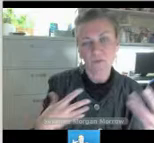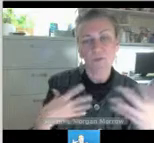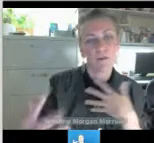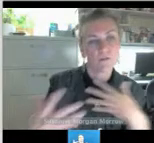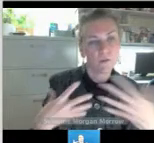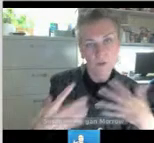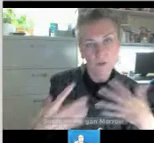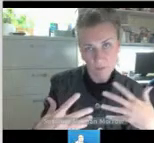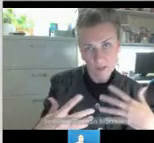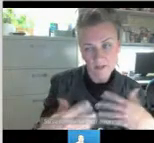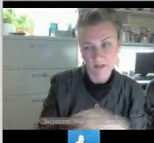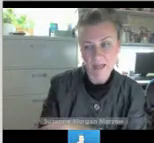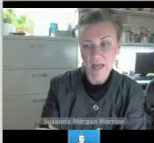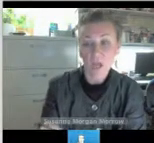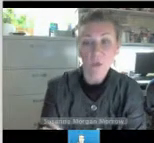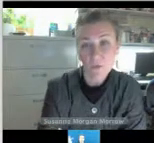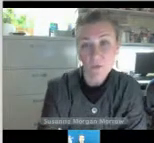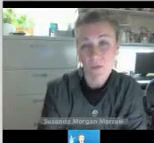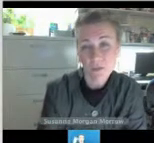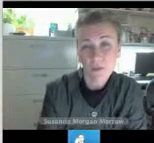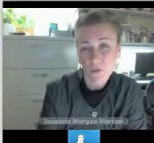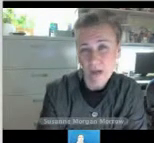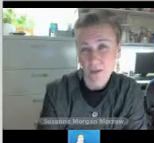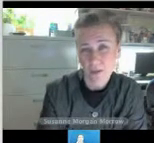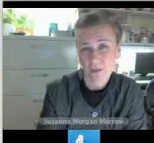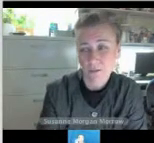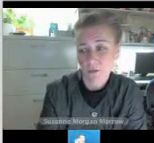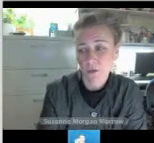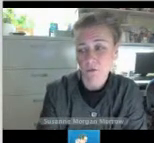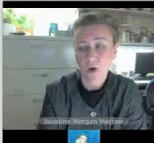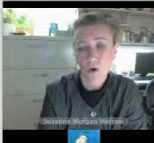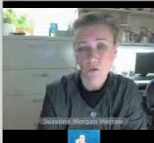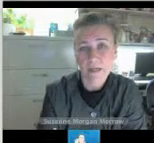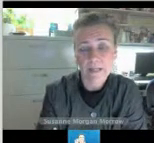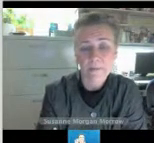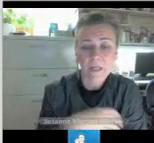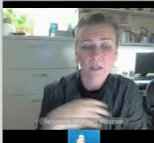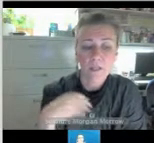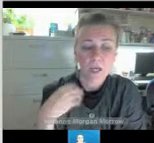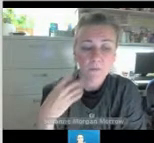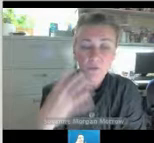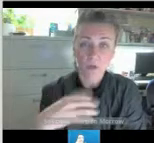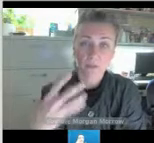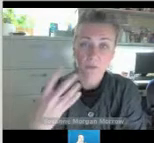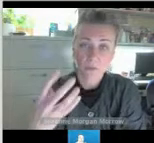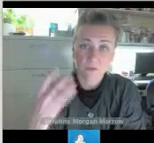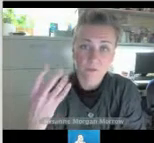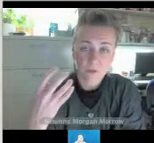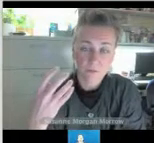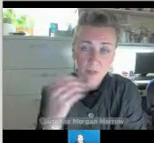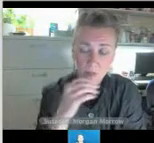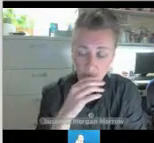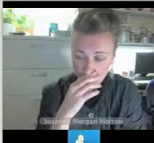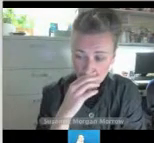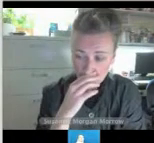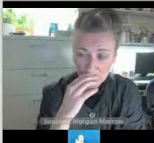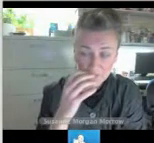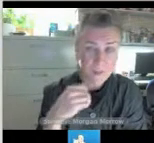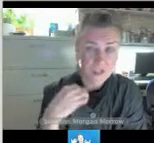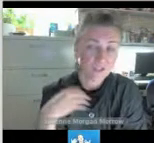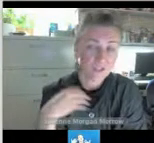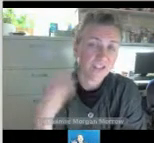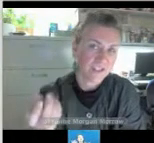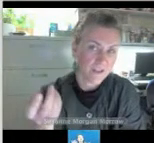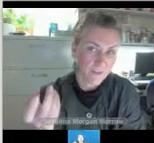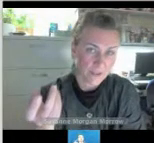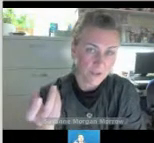capture the lighting, and there'll be glare. There'll be a response to that, which can be really distracting to someone who's already struggling through